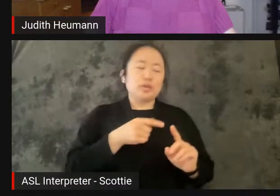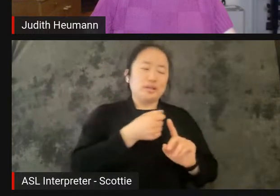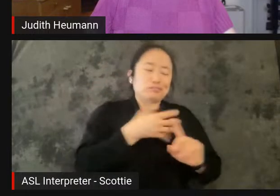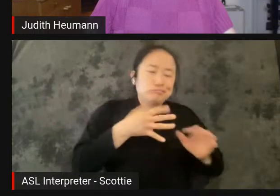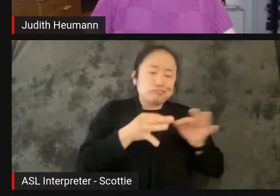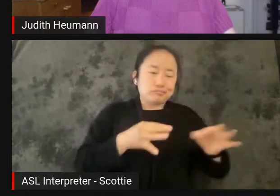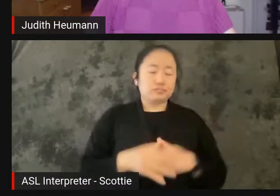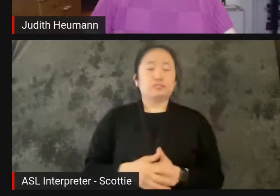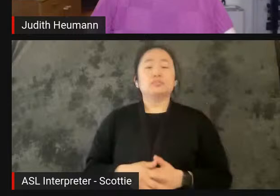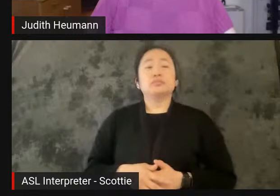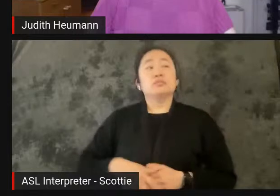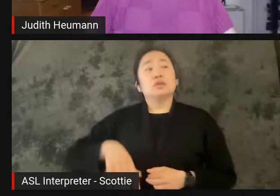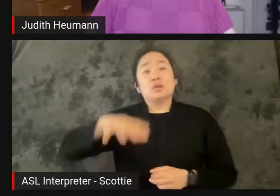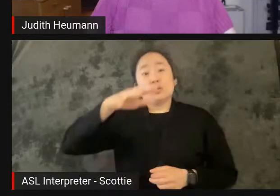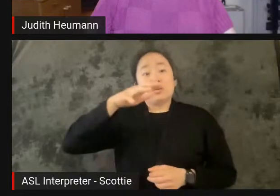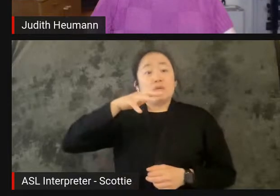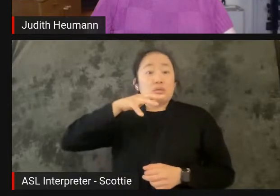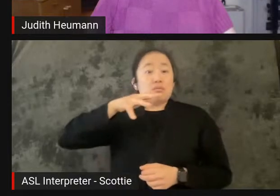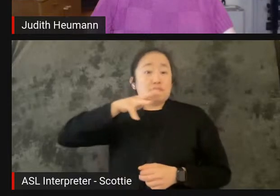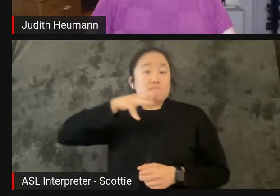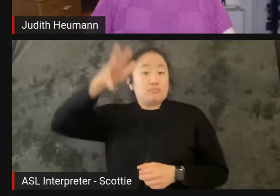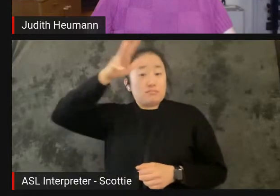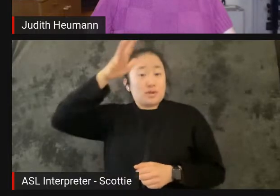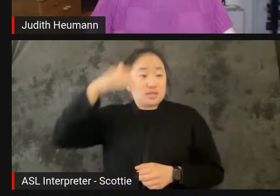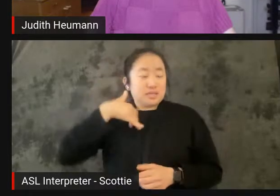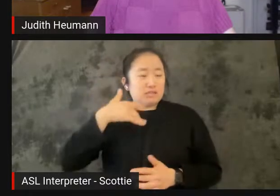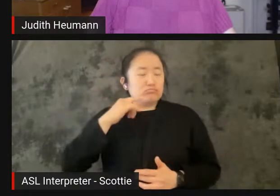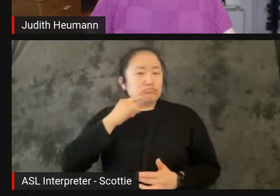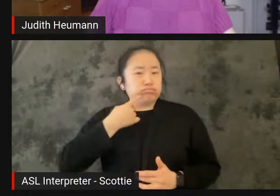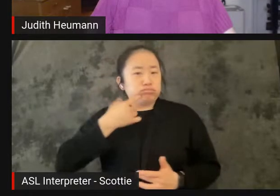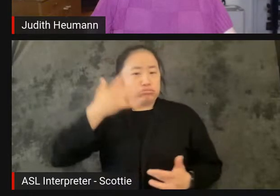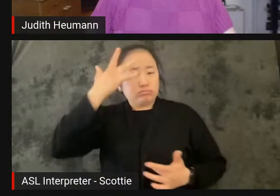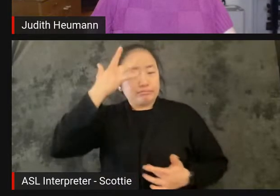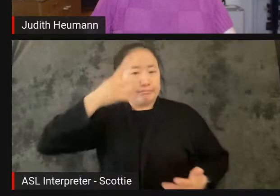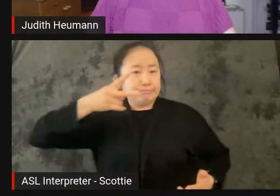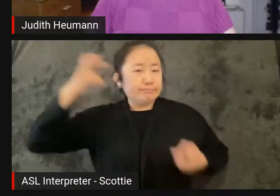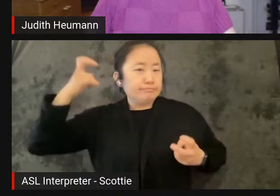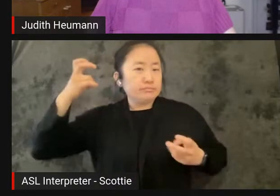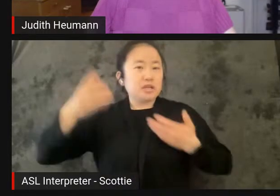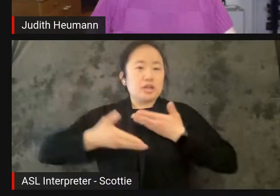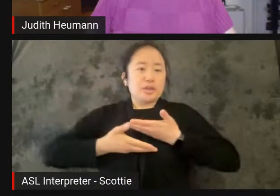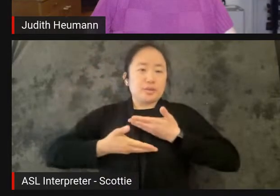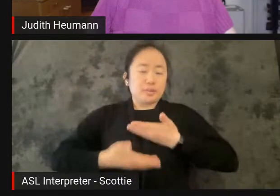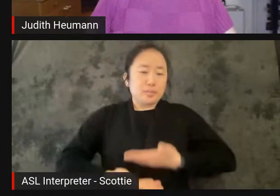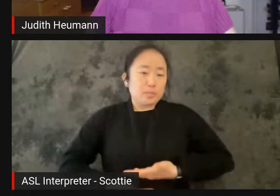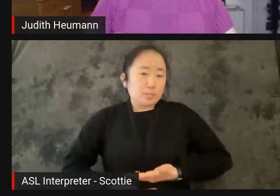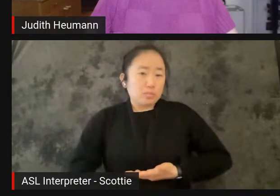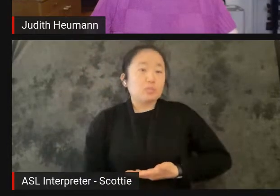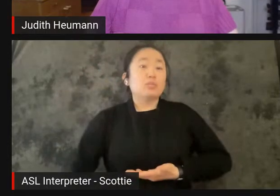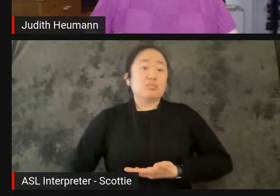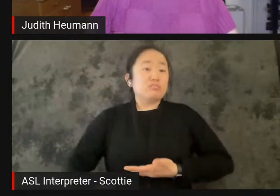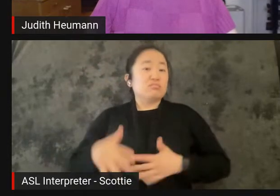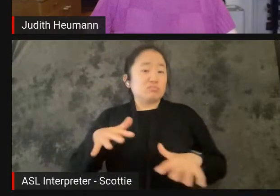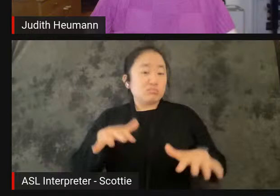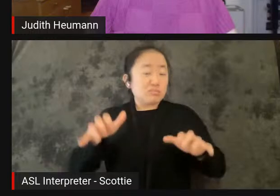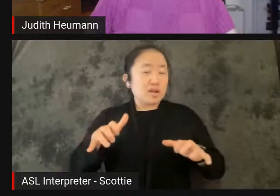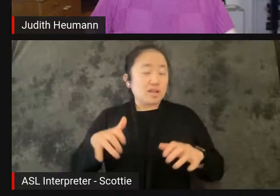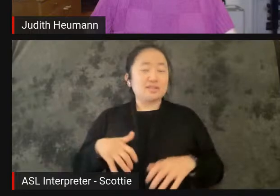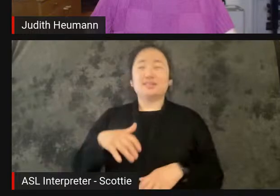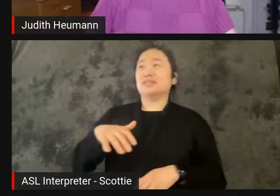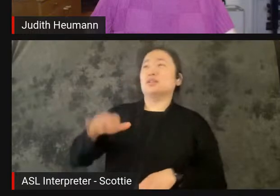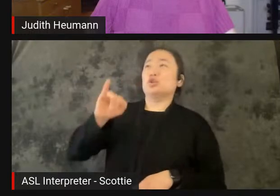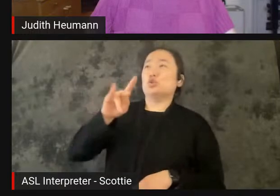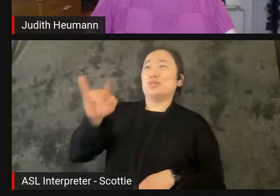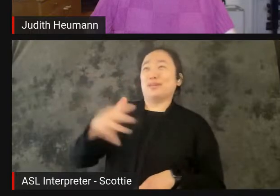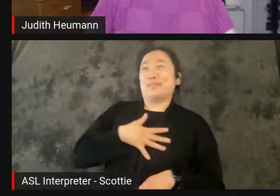of having a daughter who had a severe illness and then had paralysis. My mother was pregnant with my brother. Yeah. And